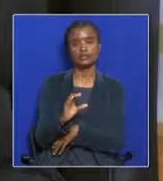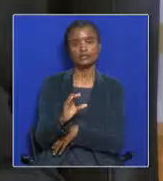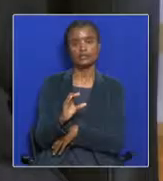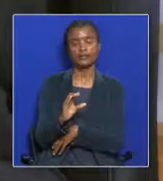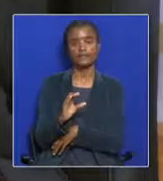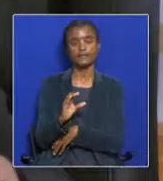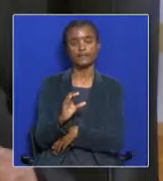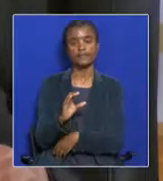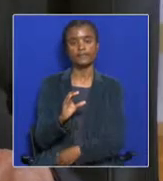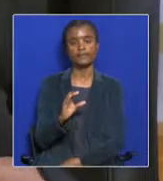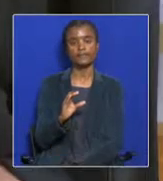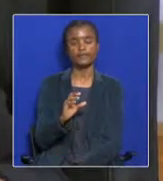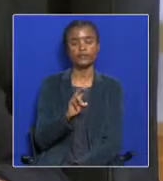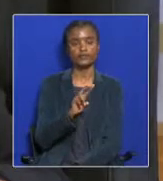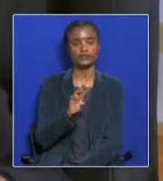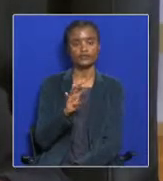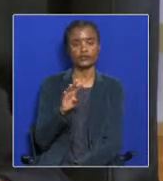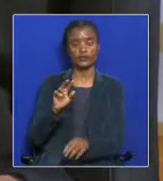248.